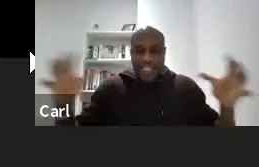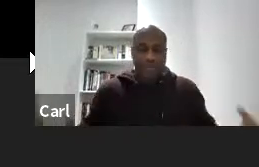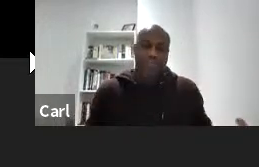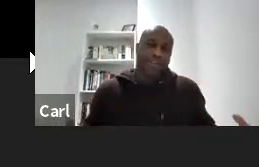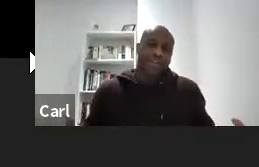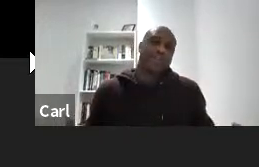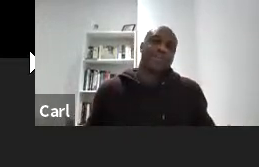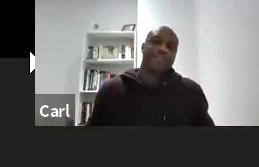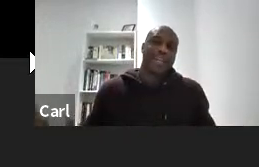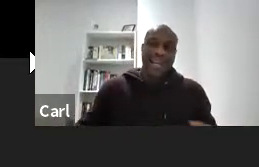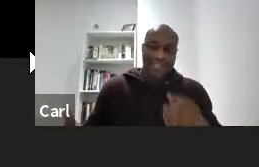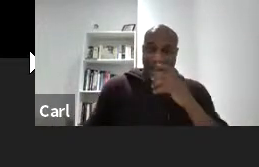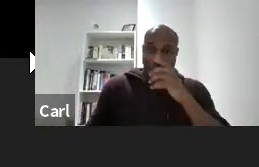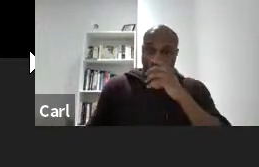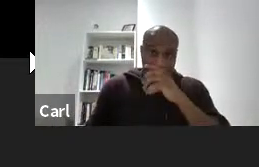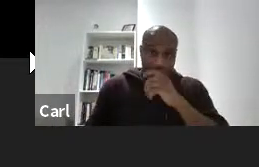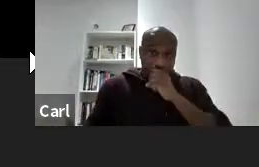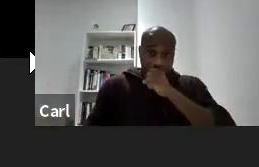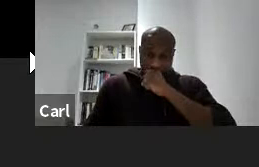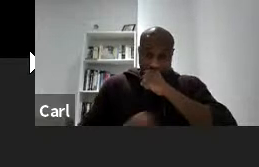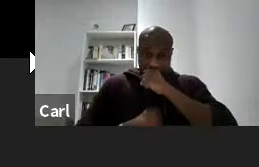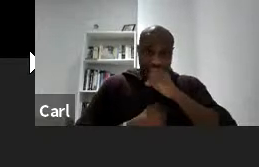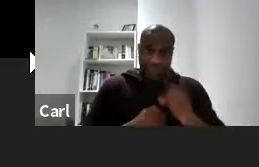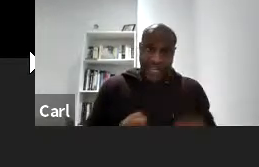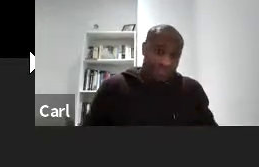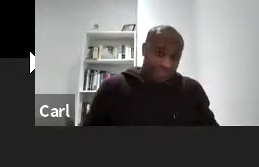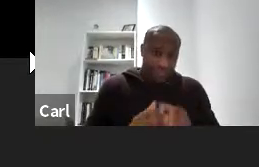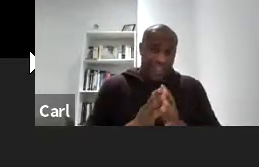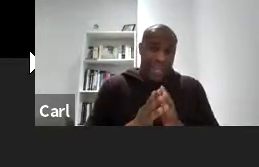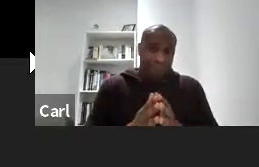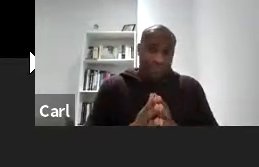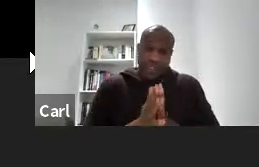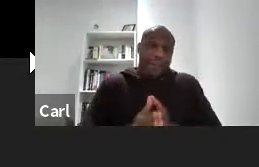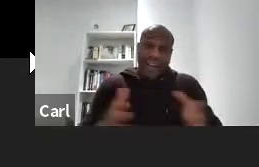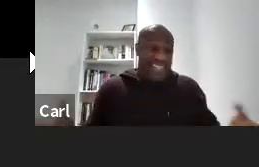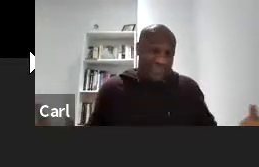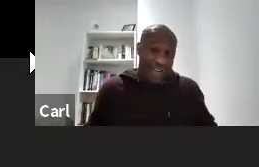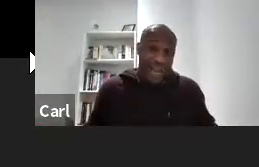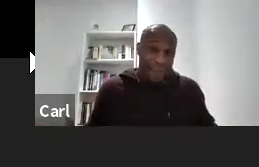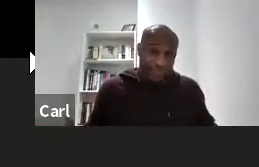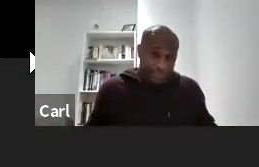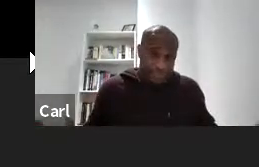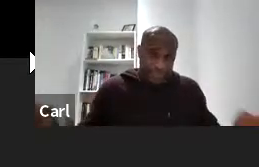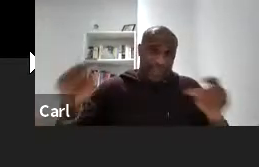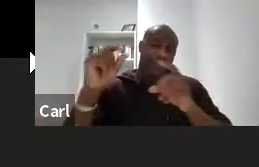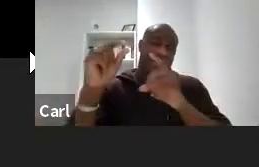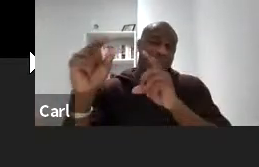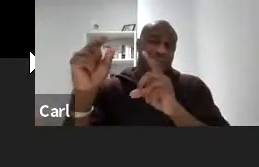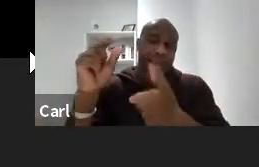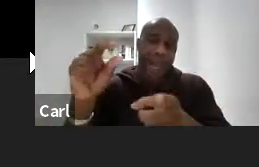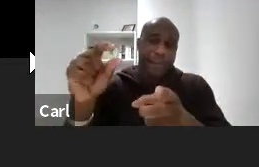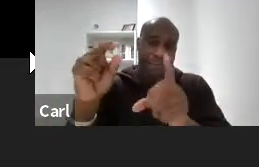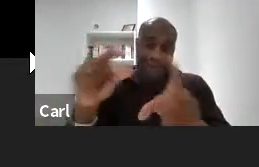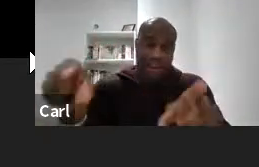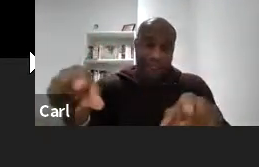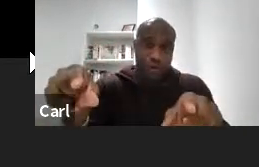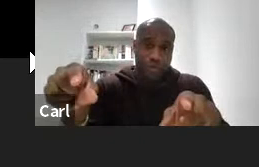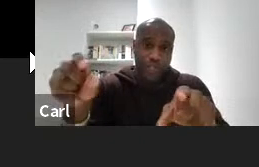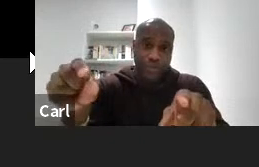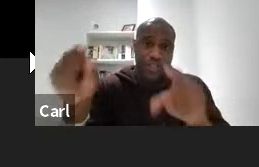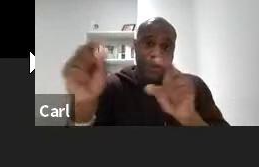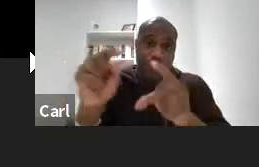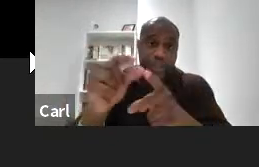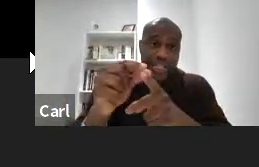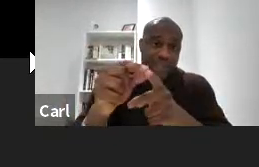any experience of using Excel, pardon me, then you can basically create an app. Now, this app